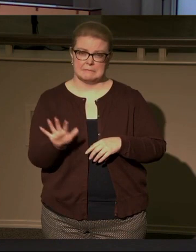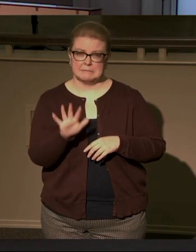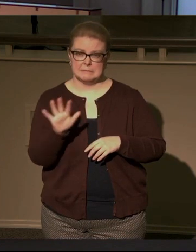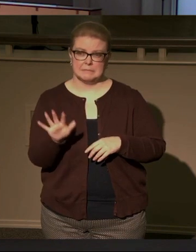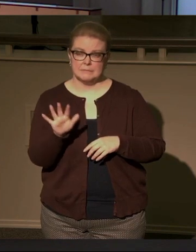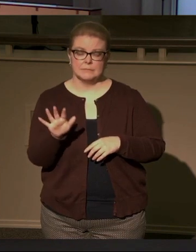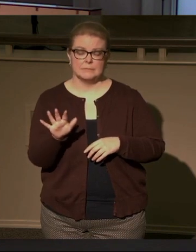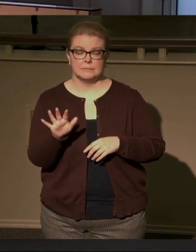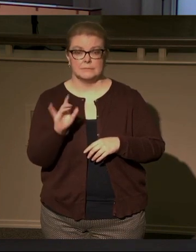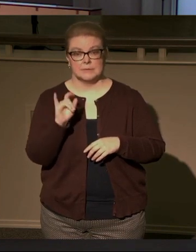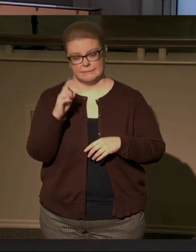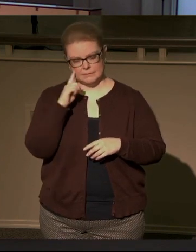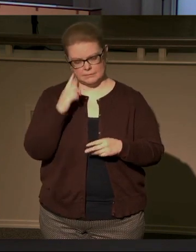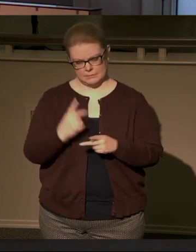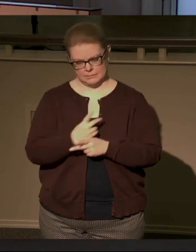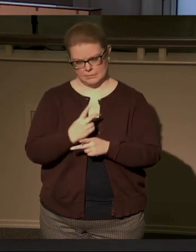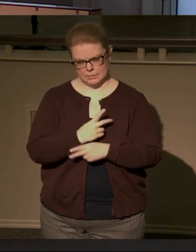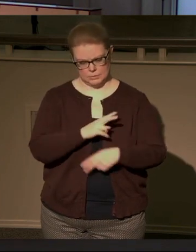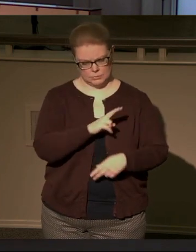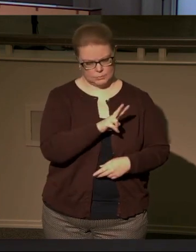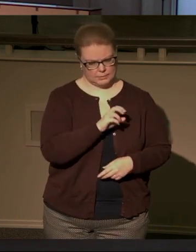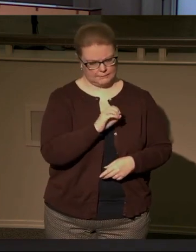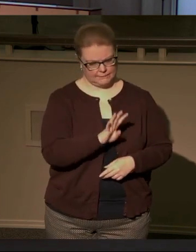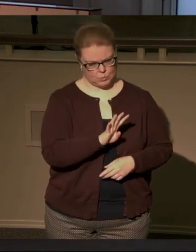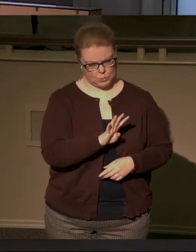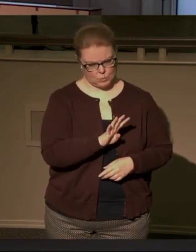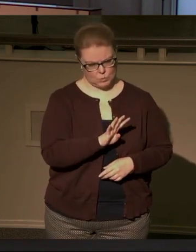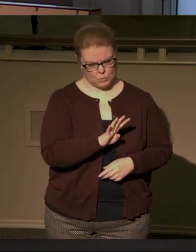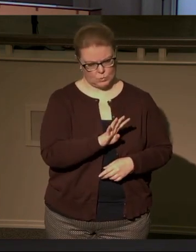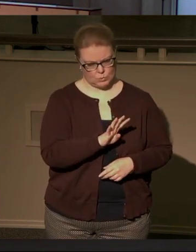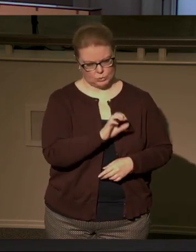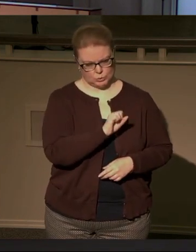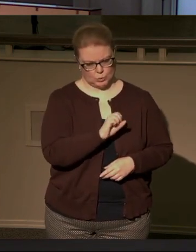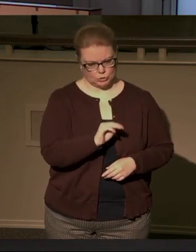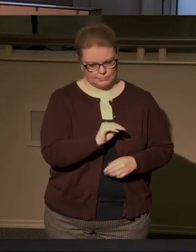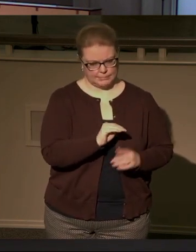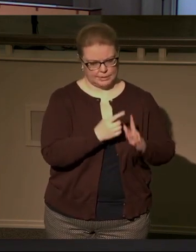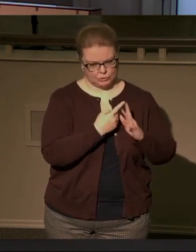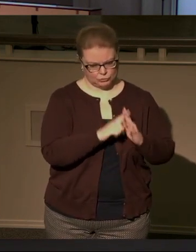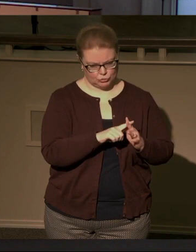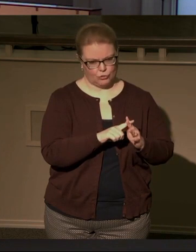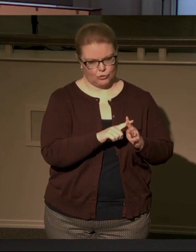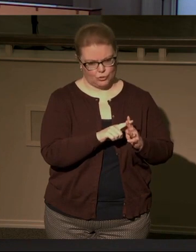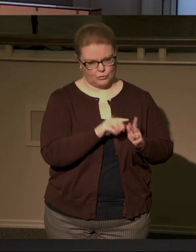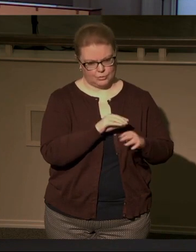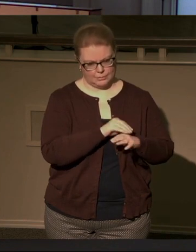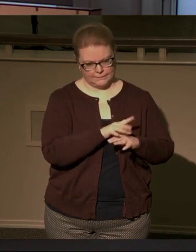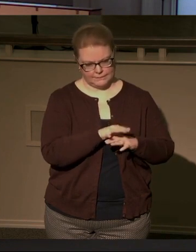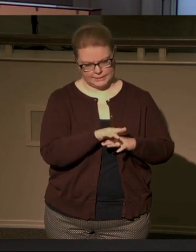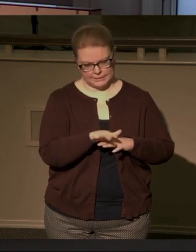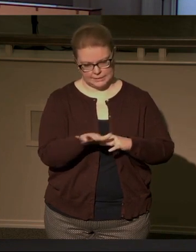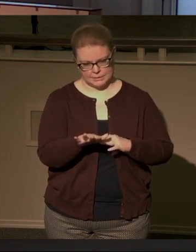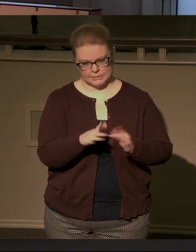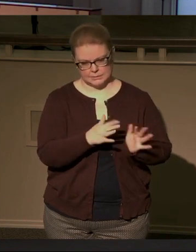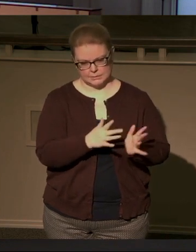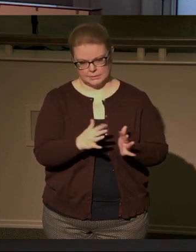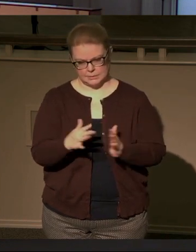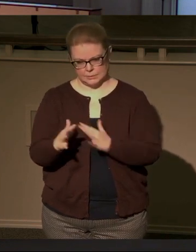If you calculate from 2004, when social media begins to hit the market, into 2012, you start realizing